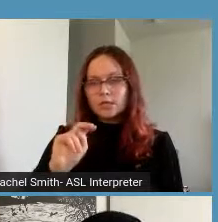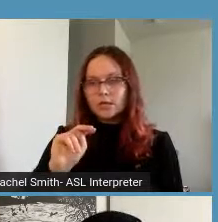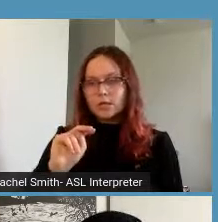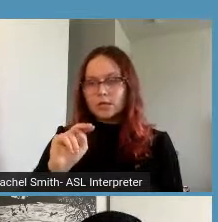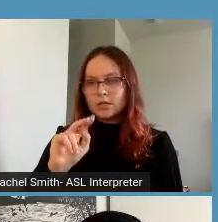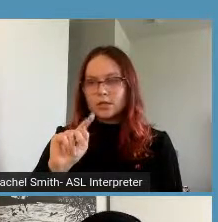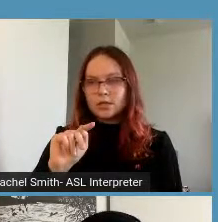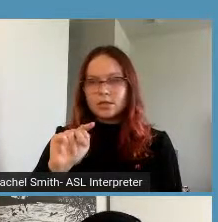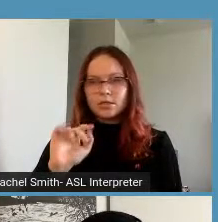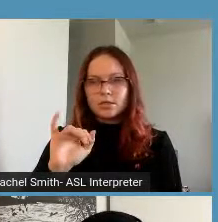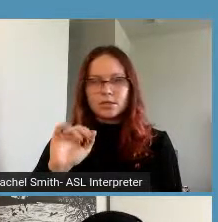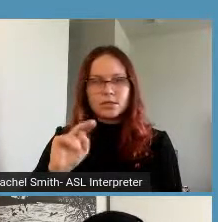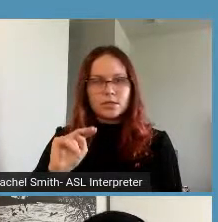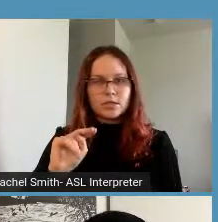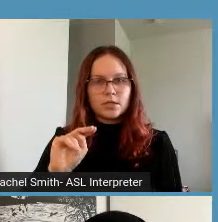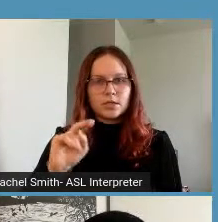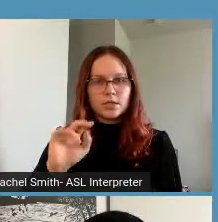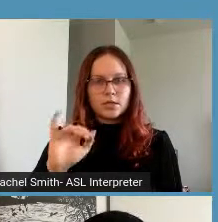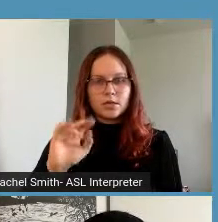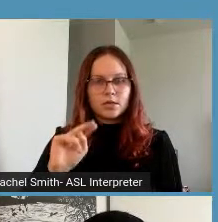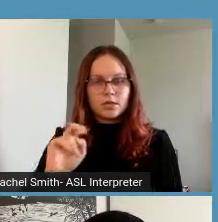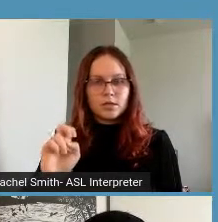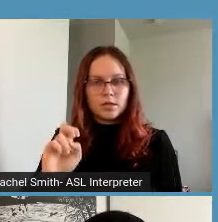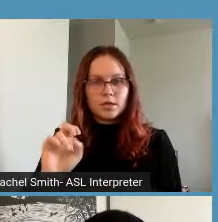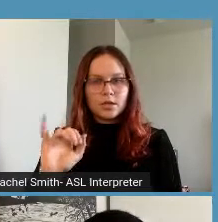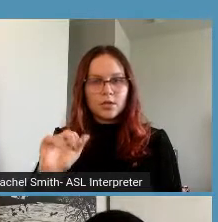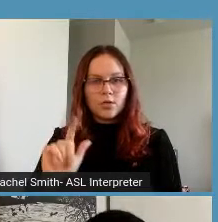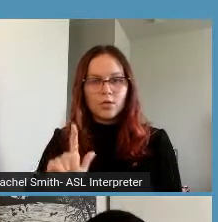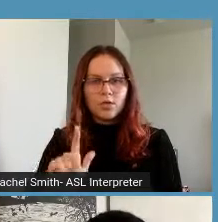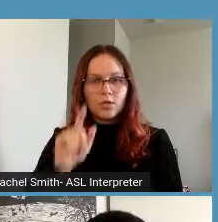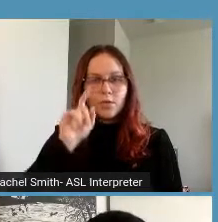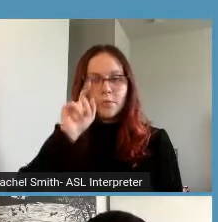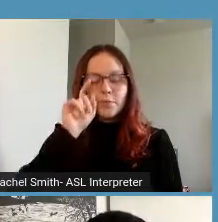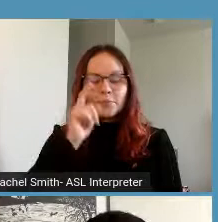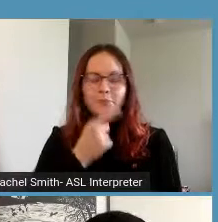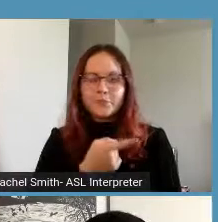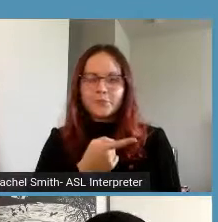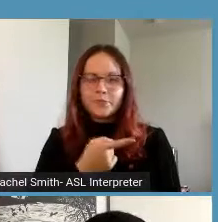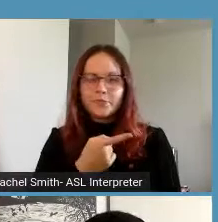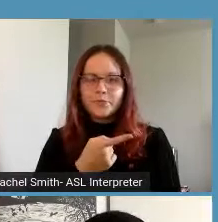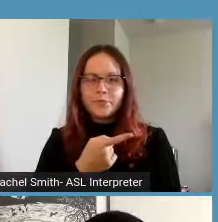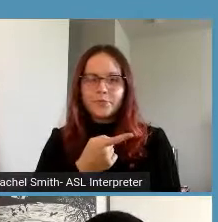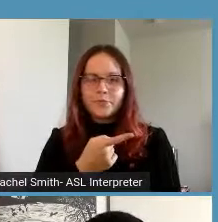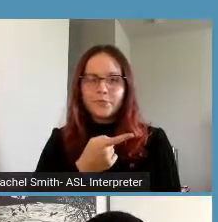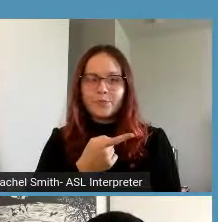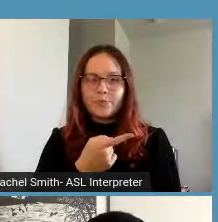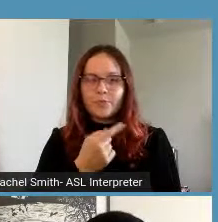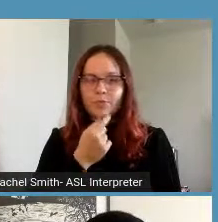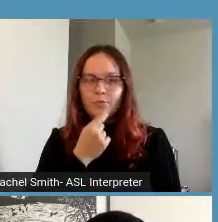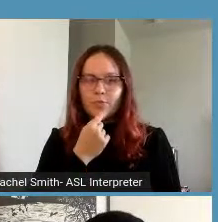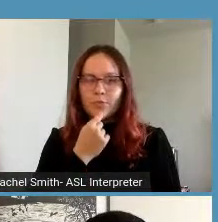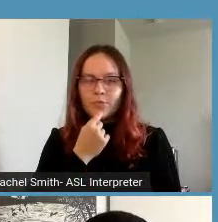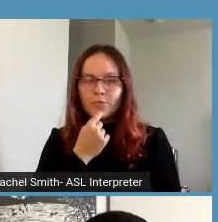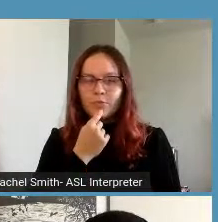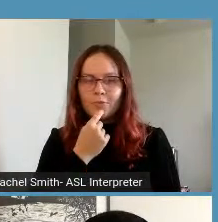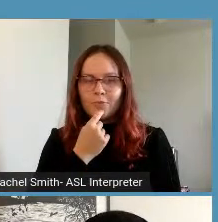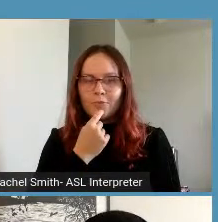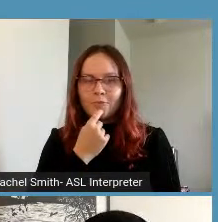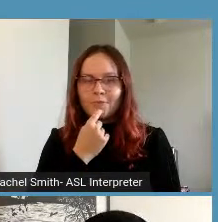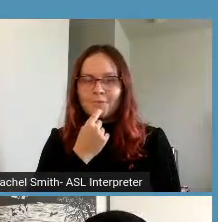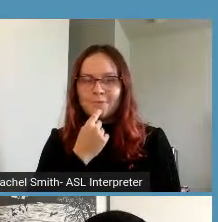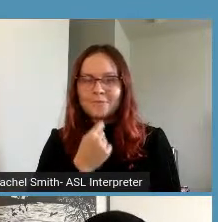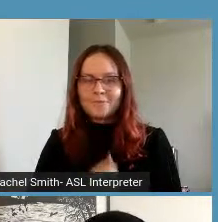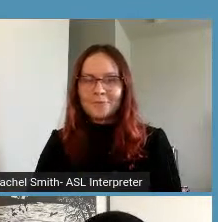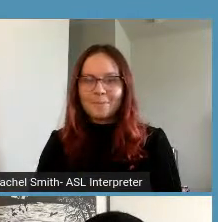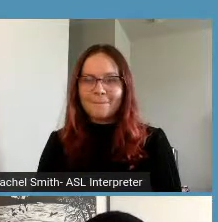that and opened up exhibitions and programs in 2019 to begin to talk about that history and Jane Addams'